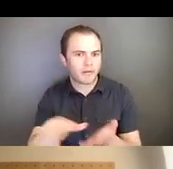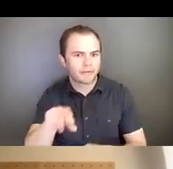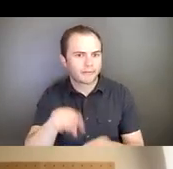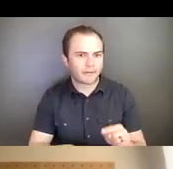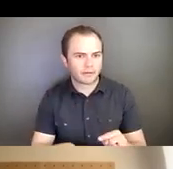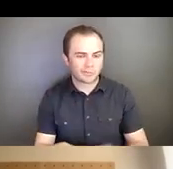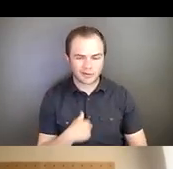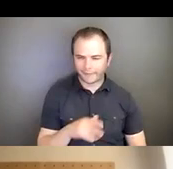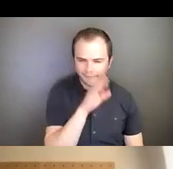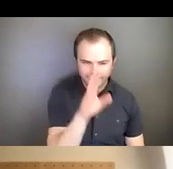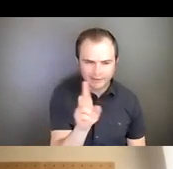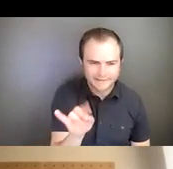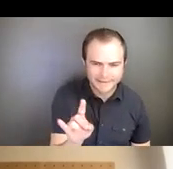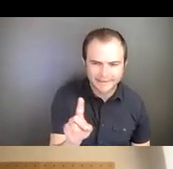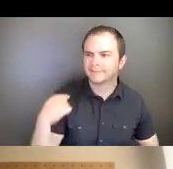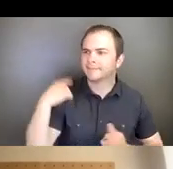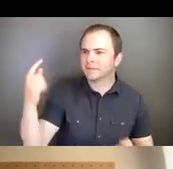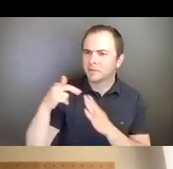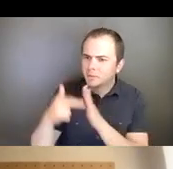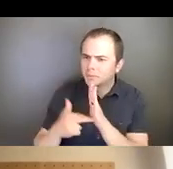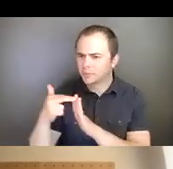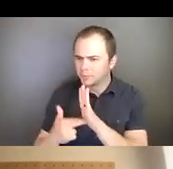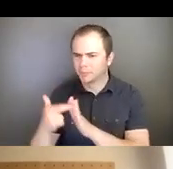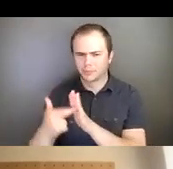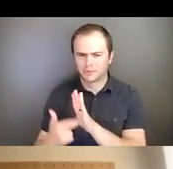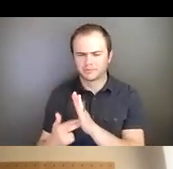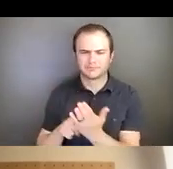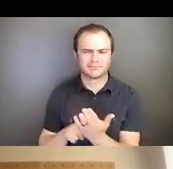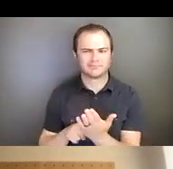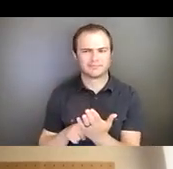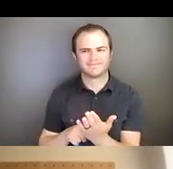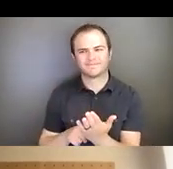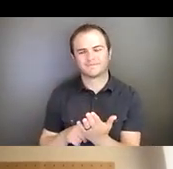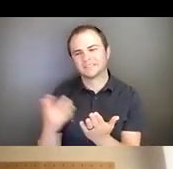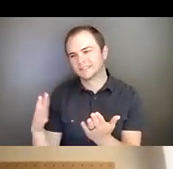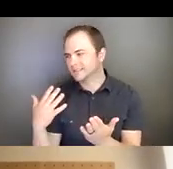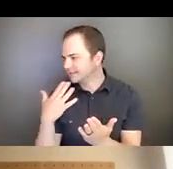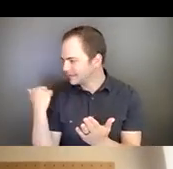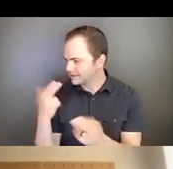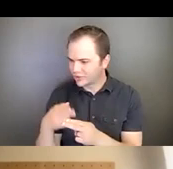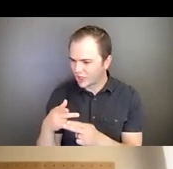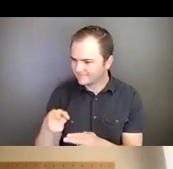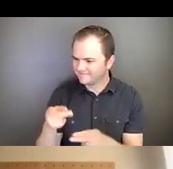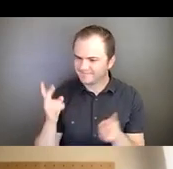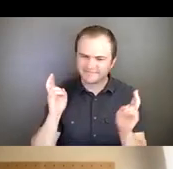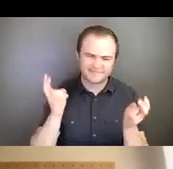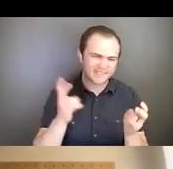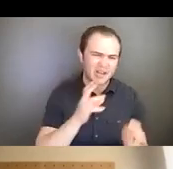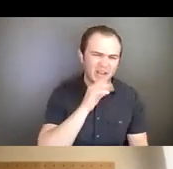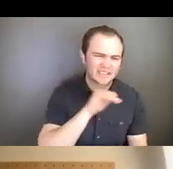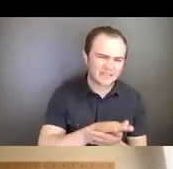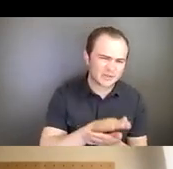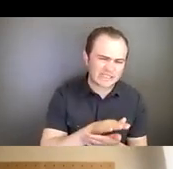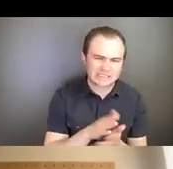there's all these rules, and some of them are, for lack of better words, old school, and things are changing. And so